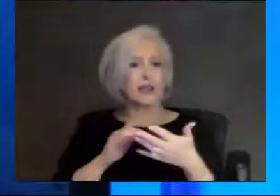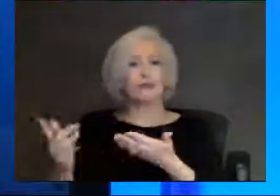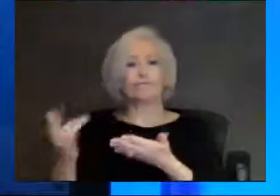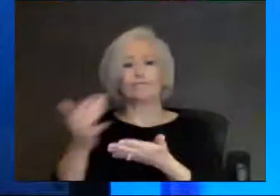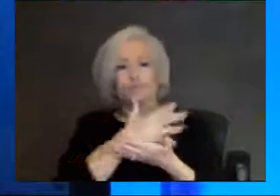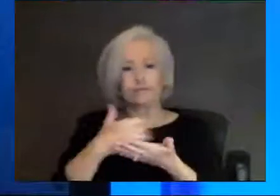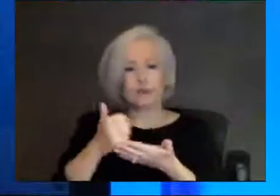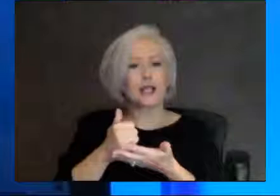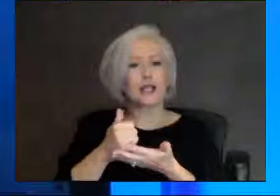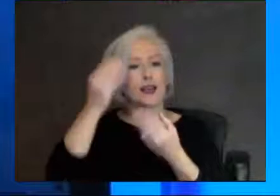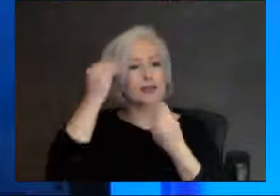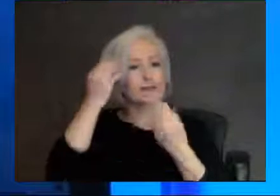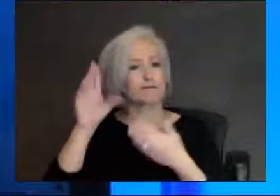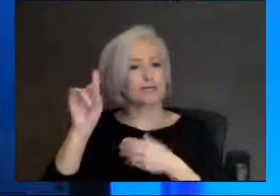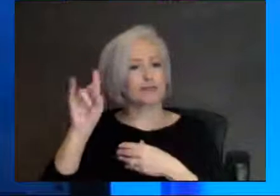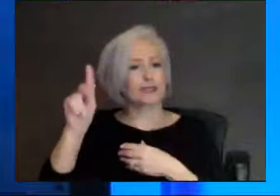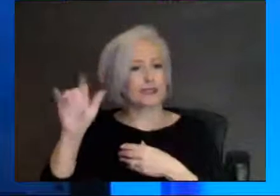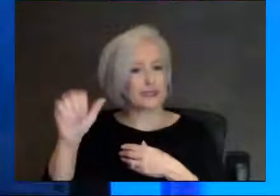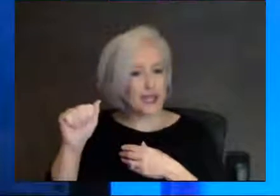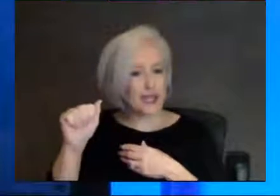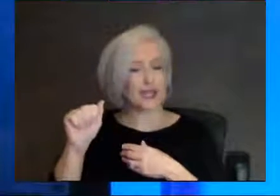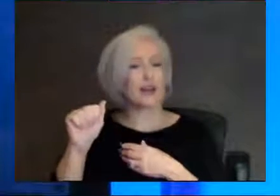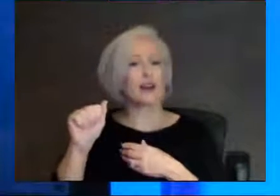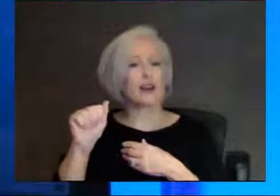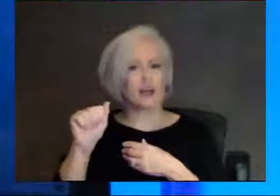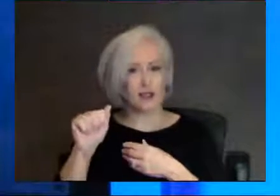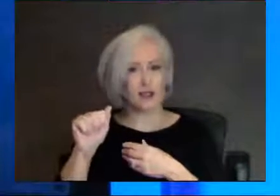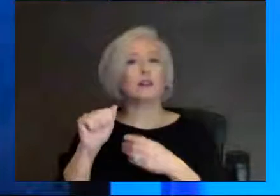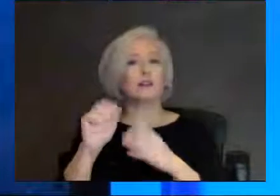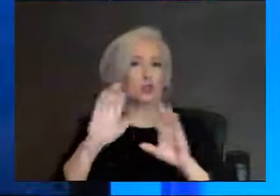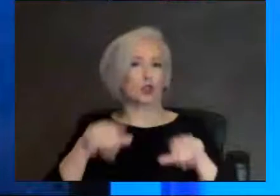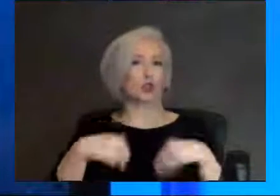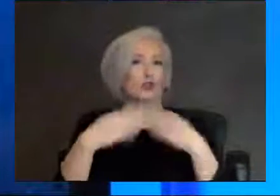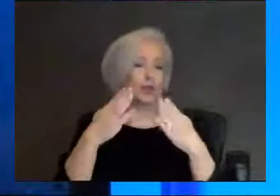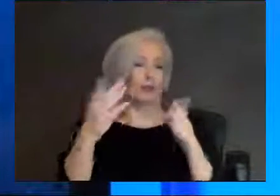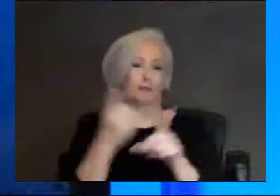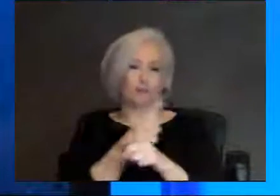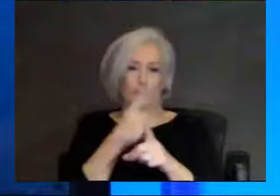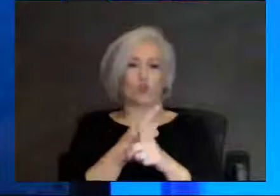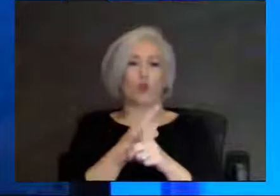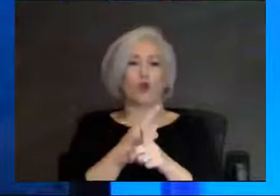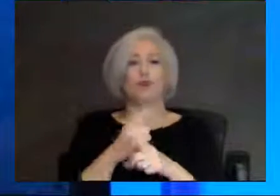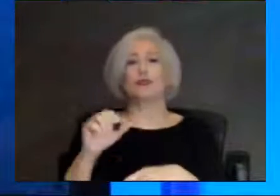we can conclude this with statistics, where we can say whether it's